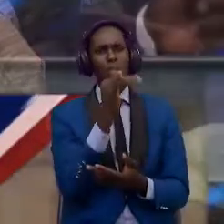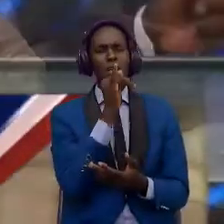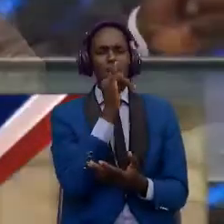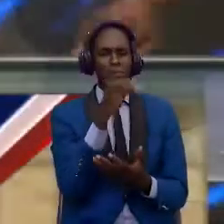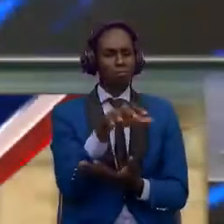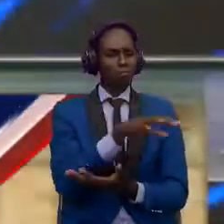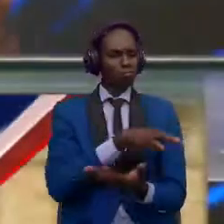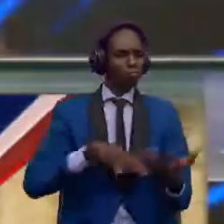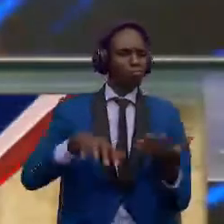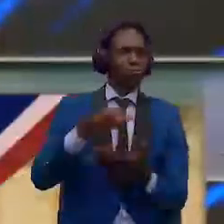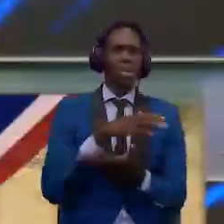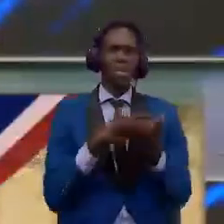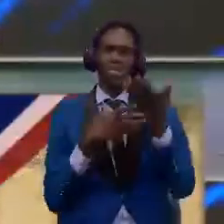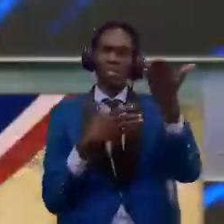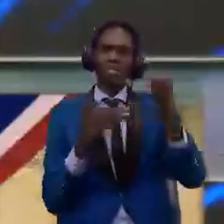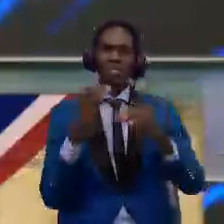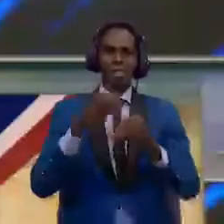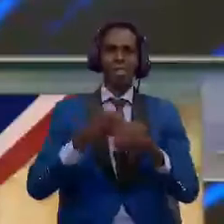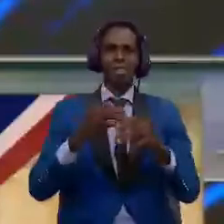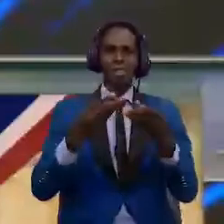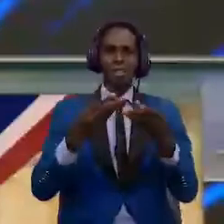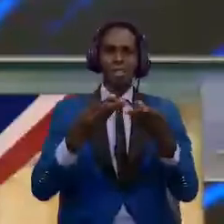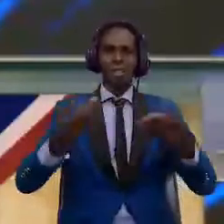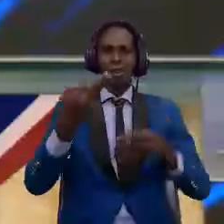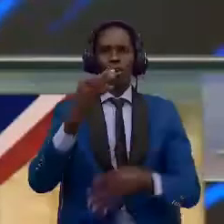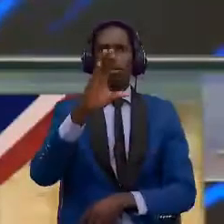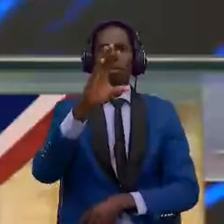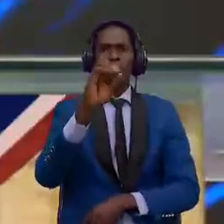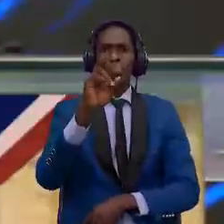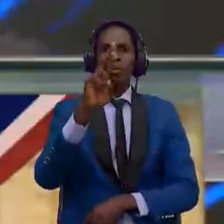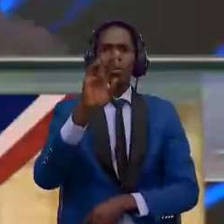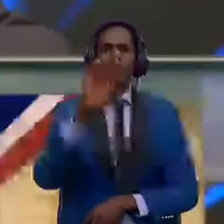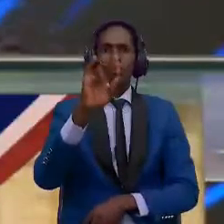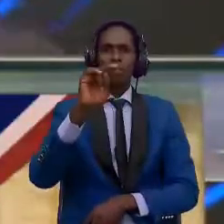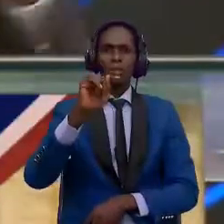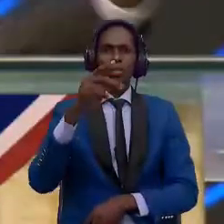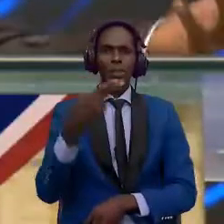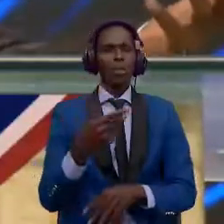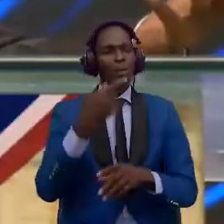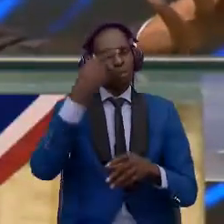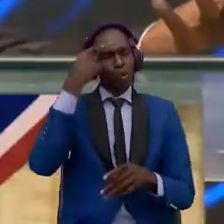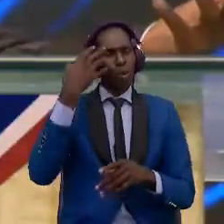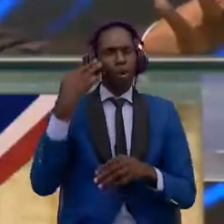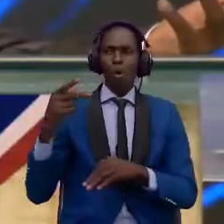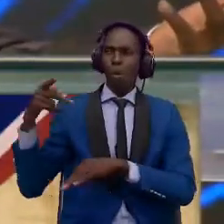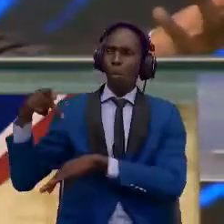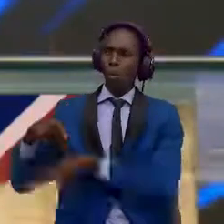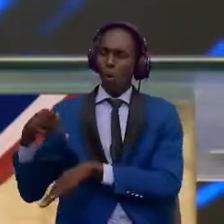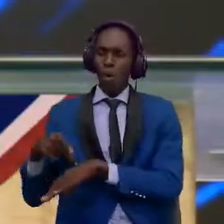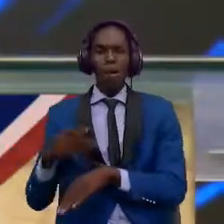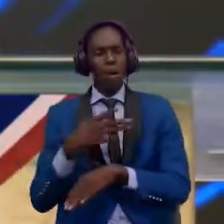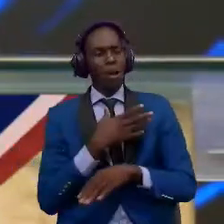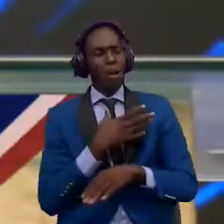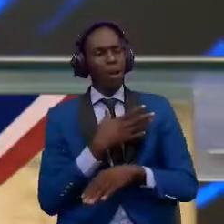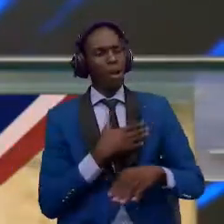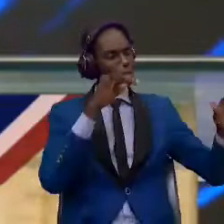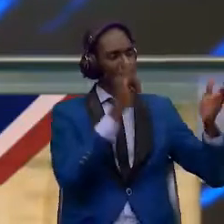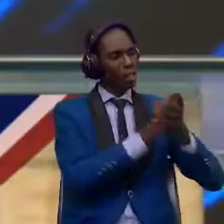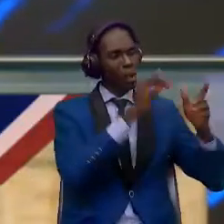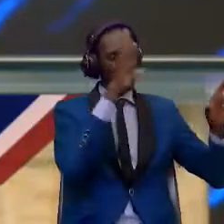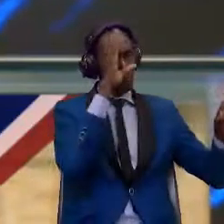personality of Apollos, on the presence of Paul and the physical appearance of Apollos, on